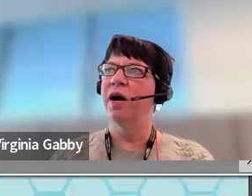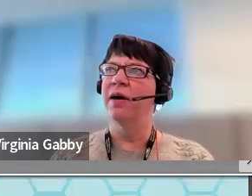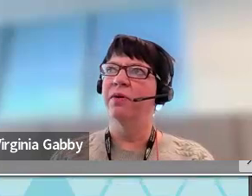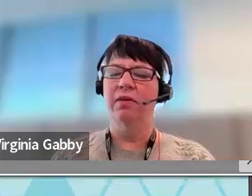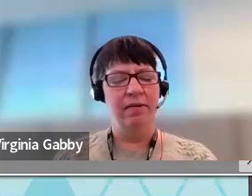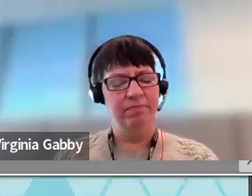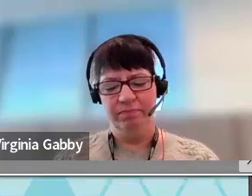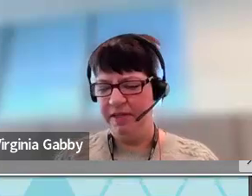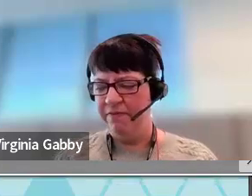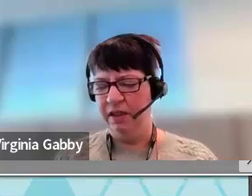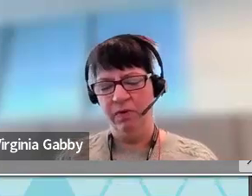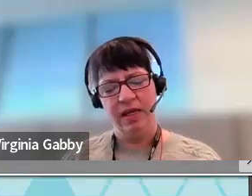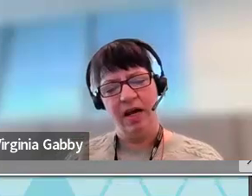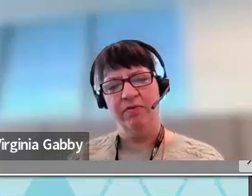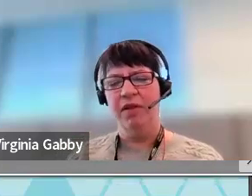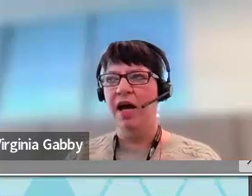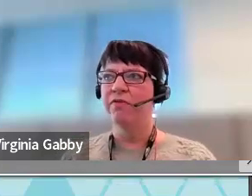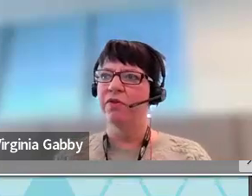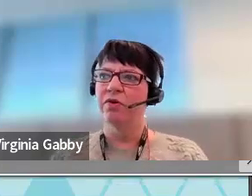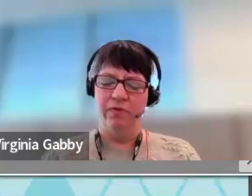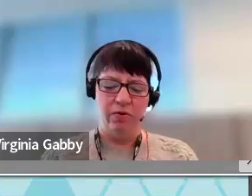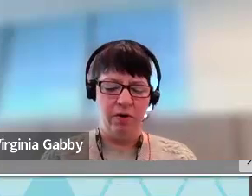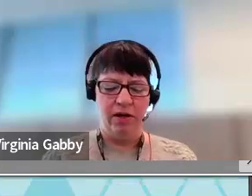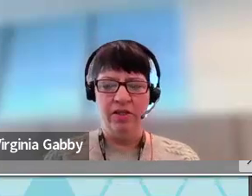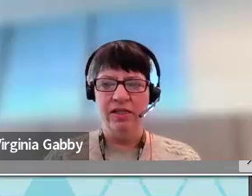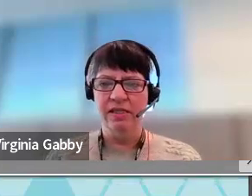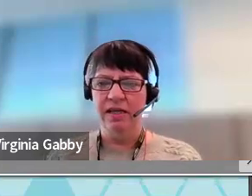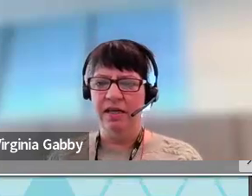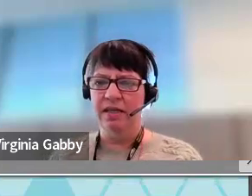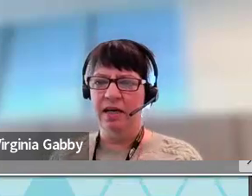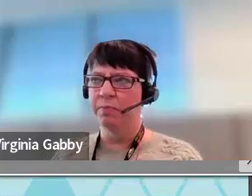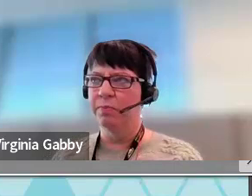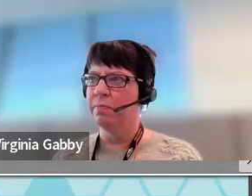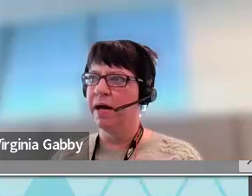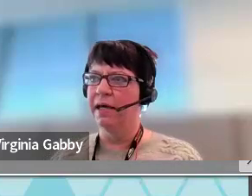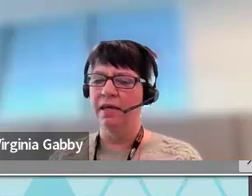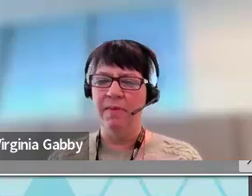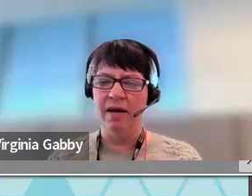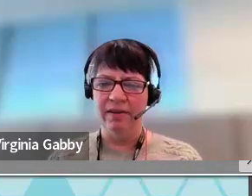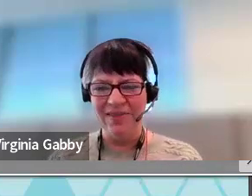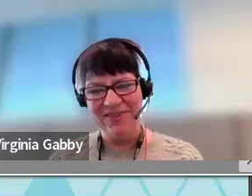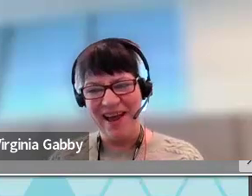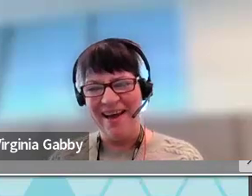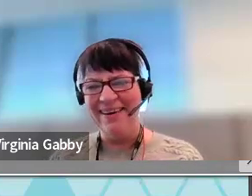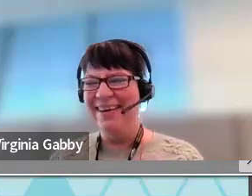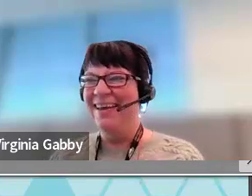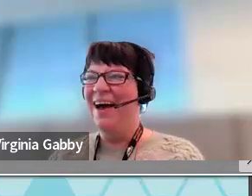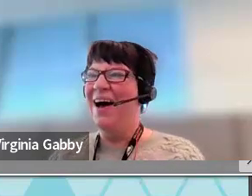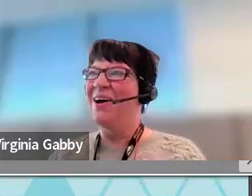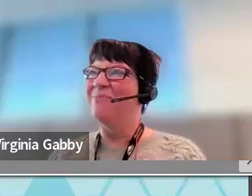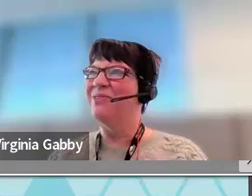And I definitely will send out the flyer for those of you who are interested, and I will put my email in the